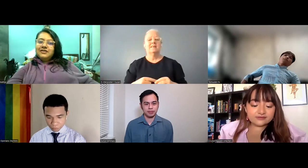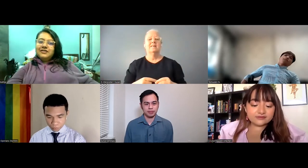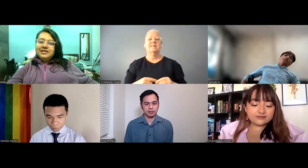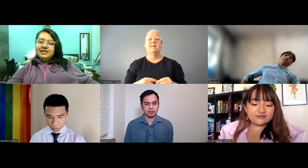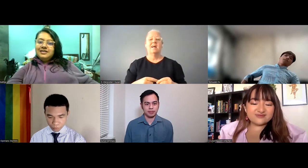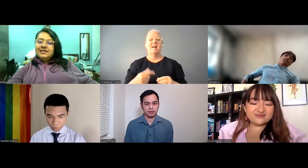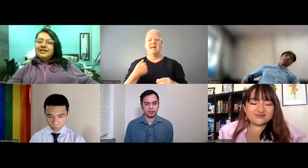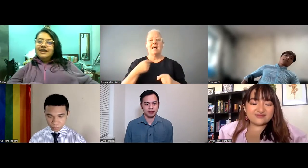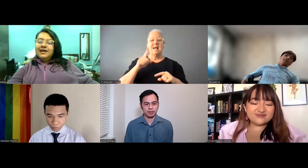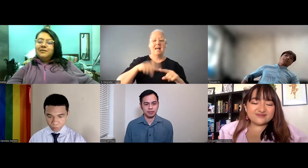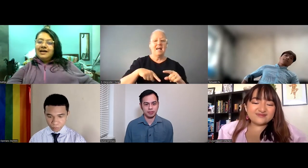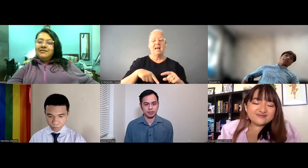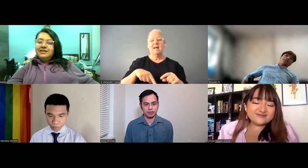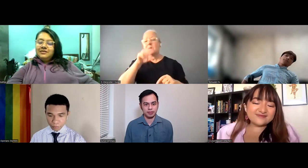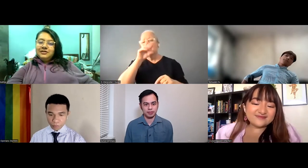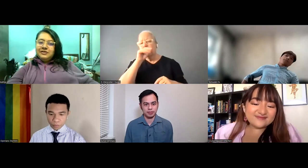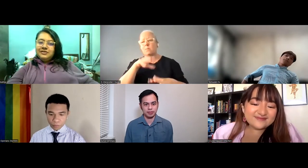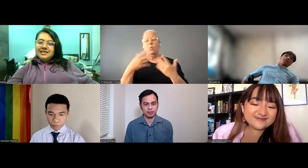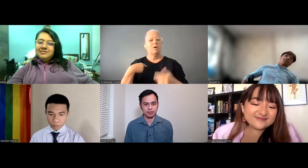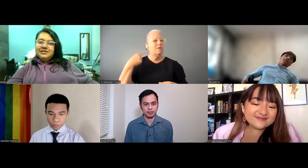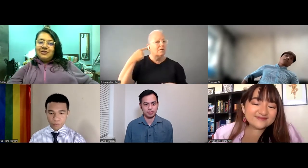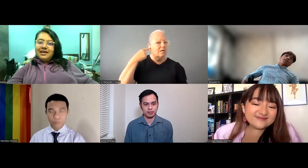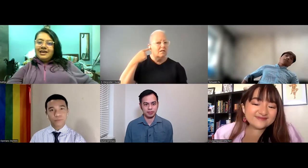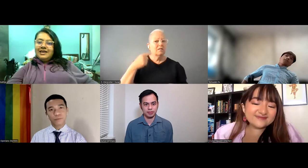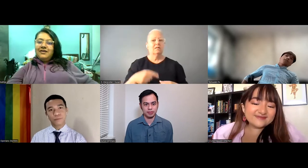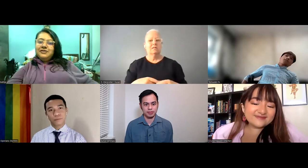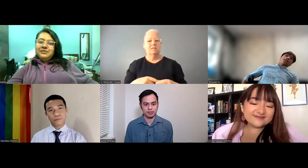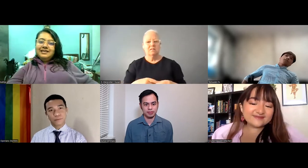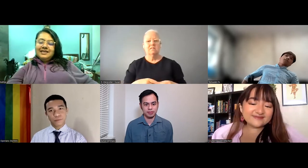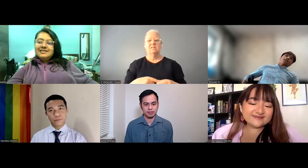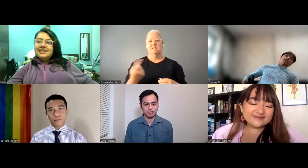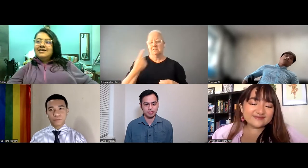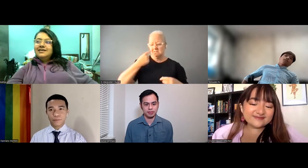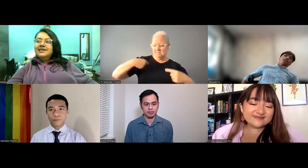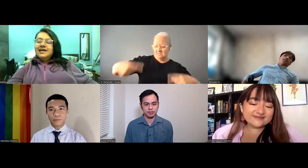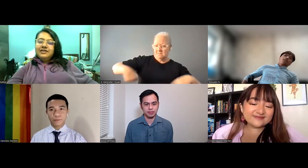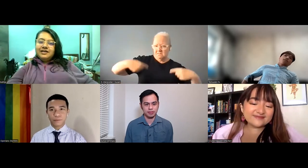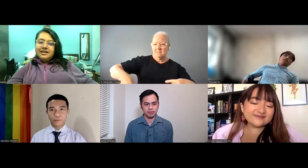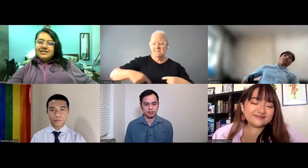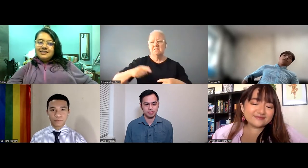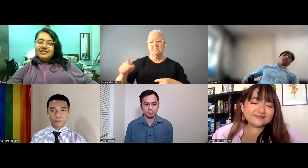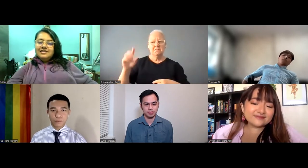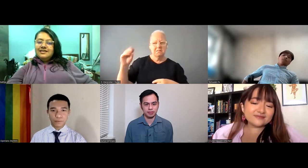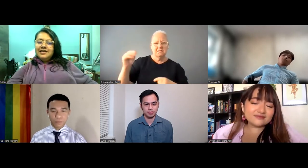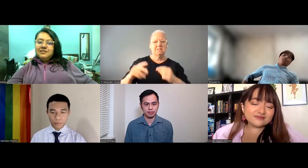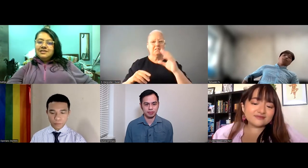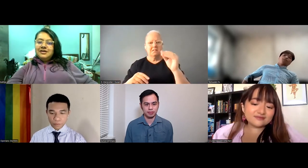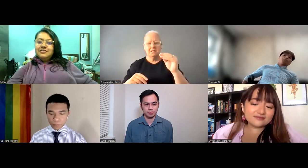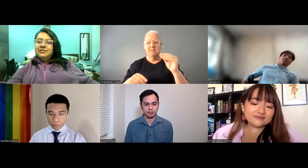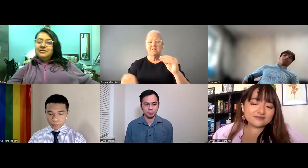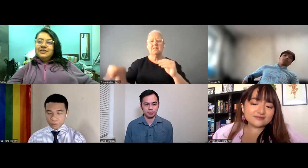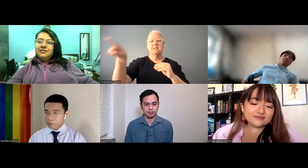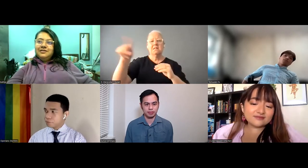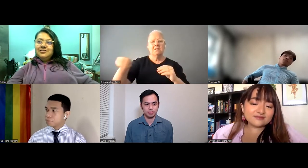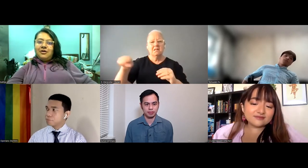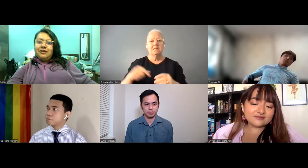or cannot hear. And whenever they would, you know, see me talking or doing things that everyone else did, they would be sort of